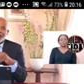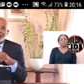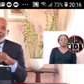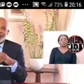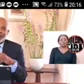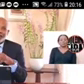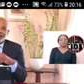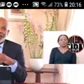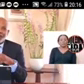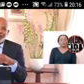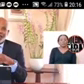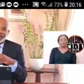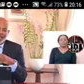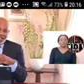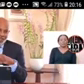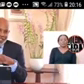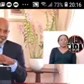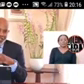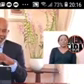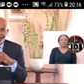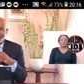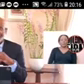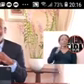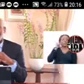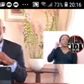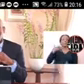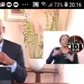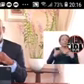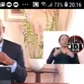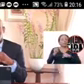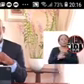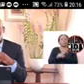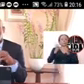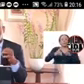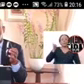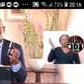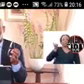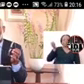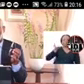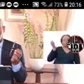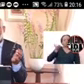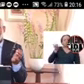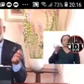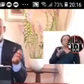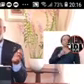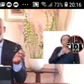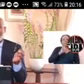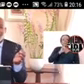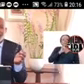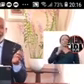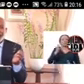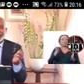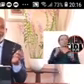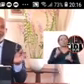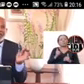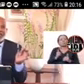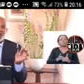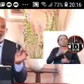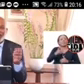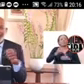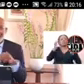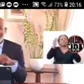think about Minister Bostic's exhortation yesterday, that takes us into what we are now calling